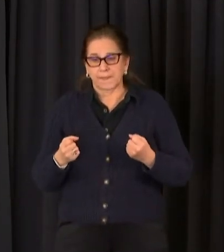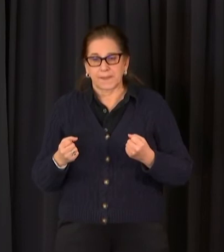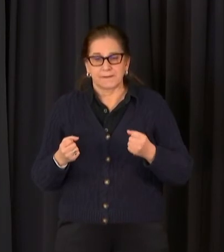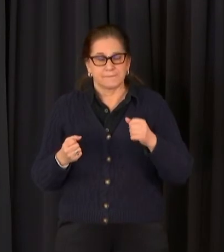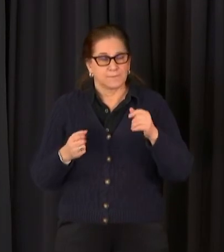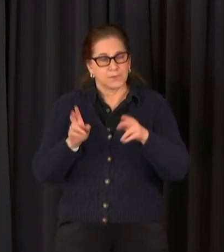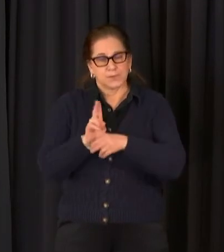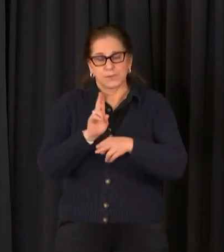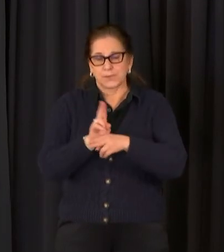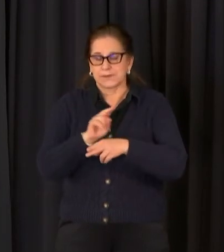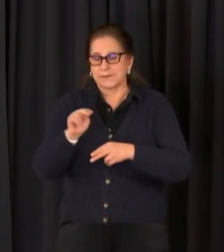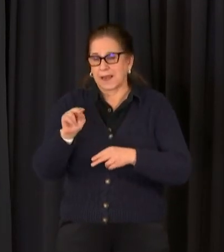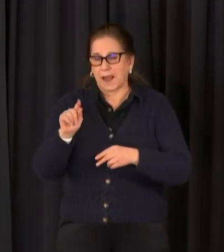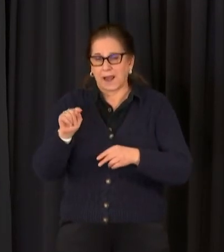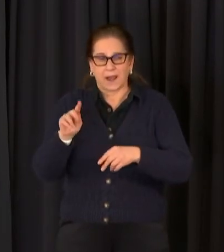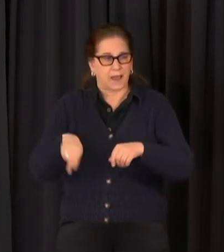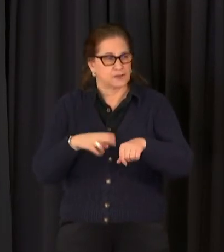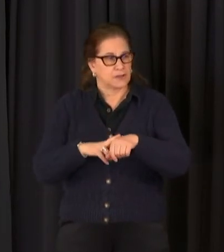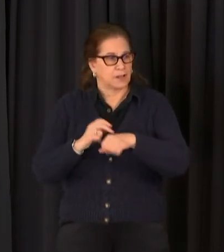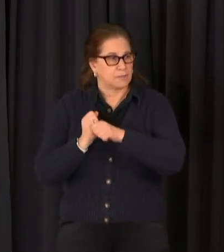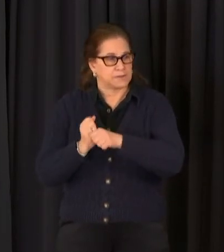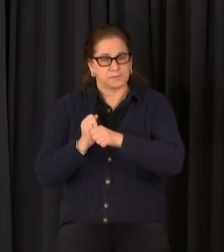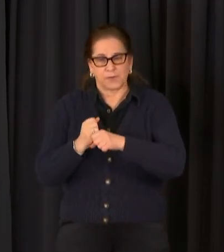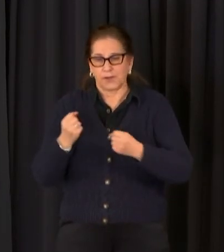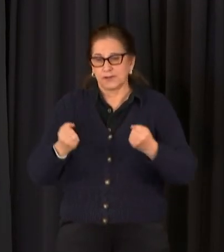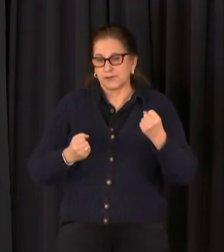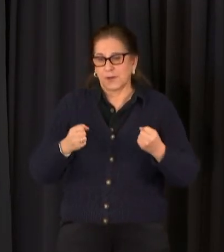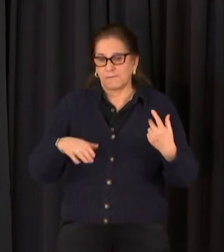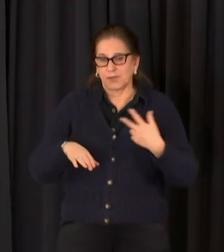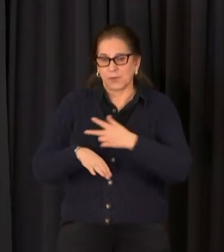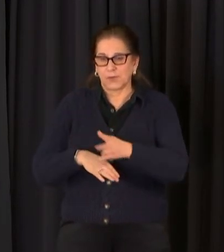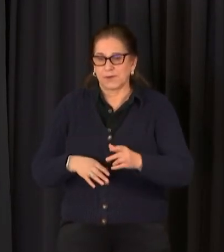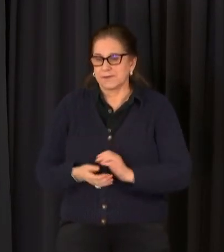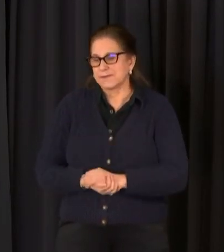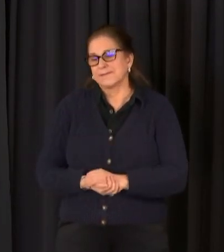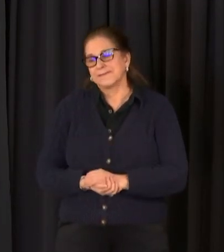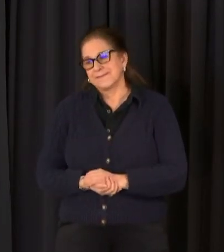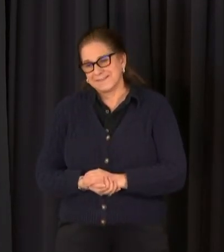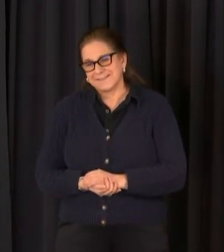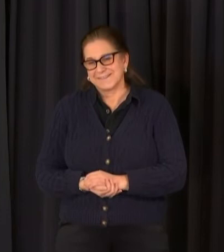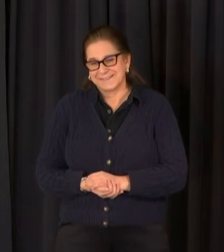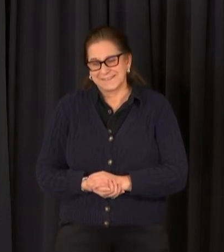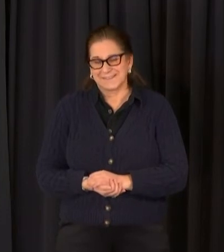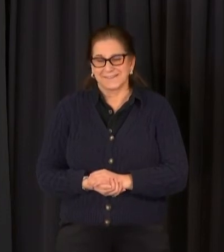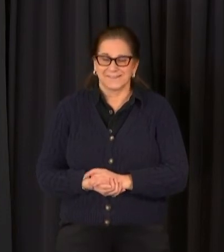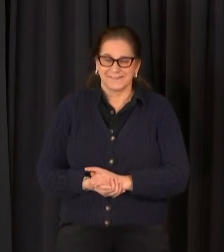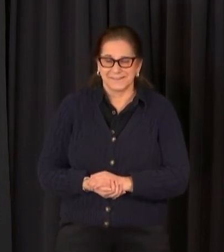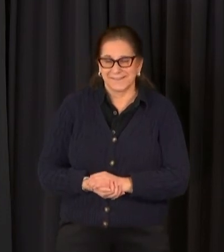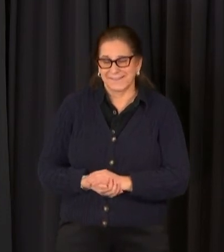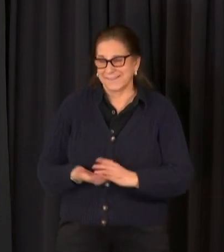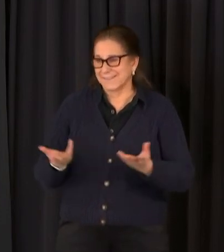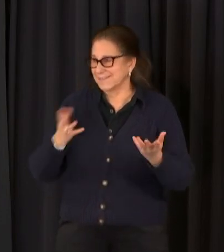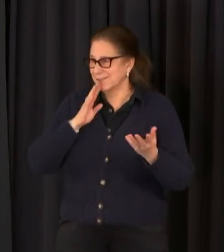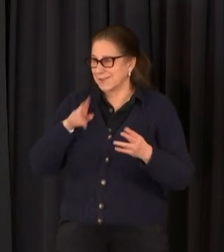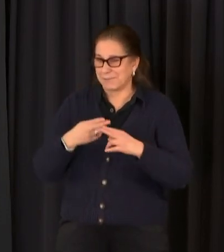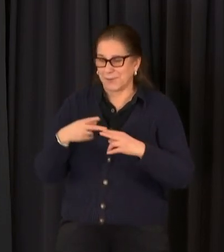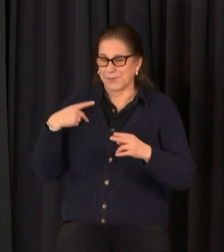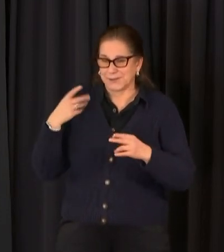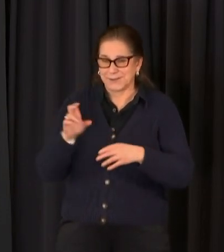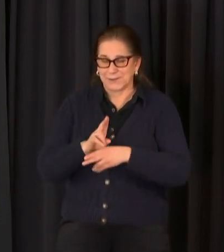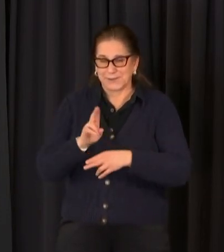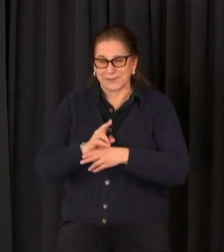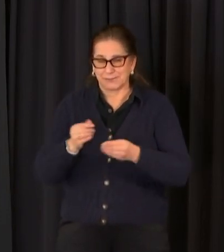So it's an excellent question. So you have to be mindful of how anyone will be using their property